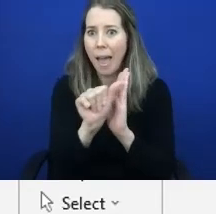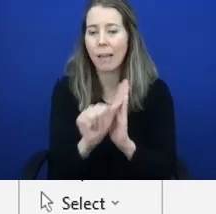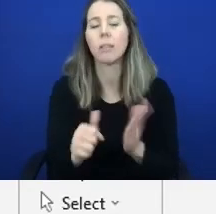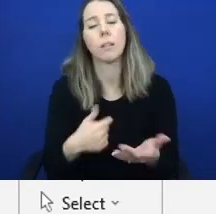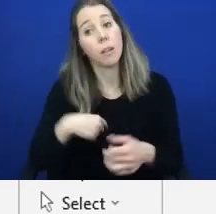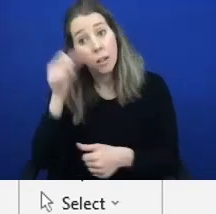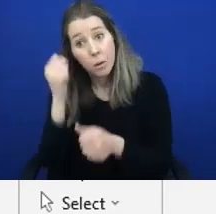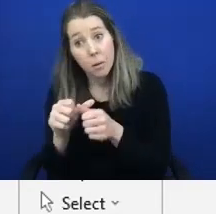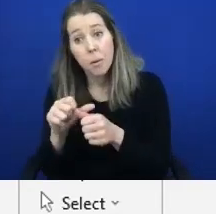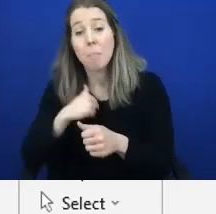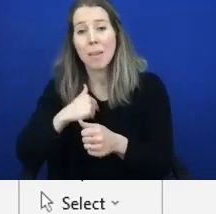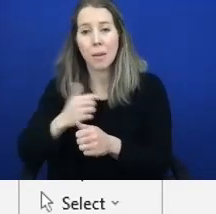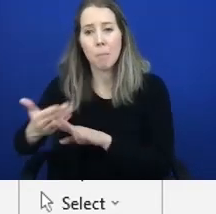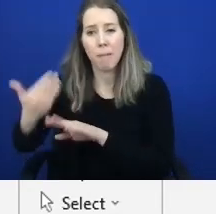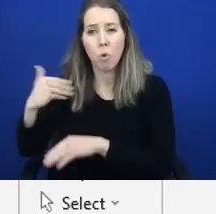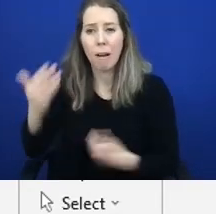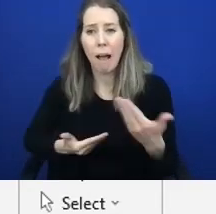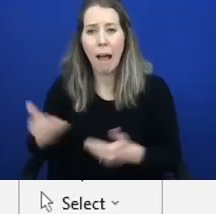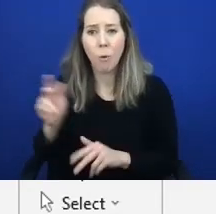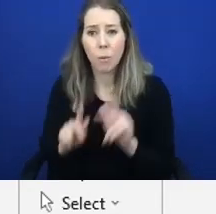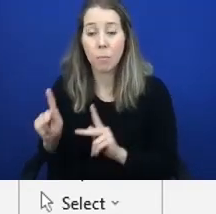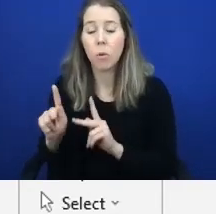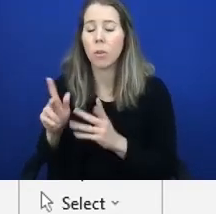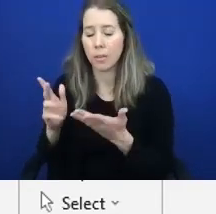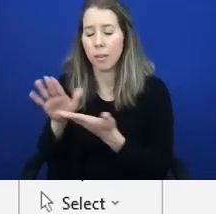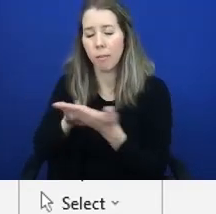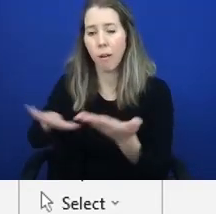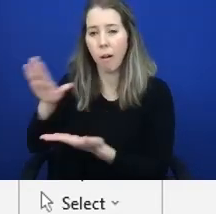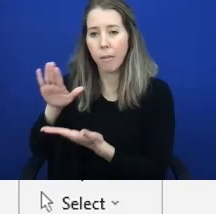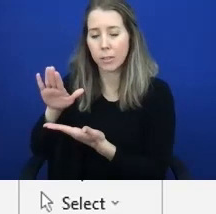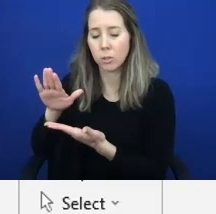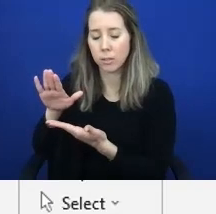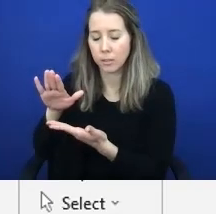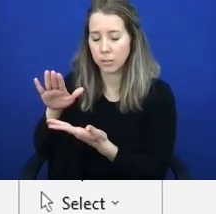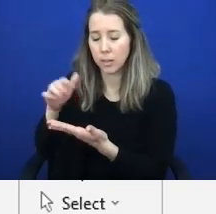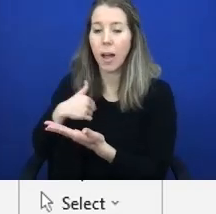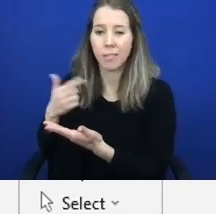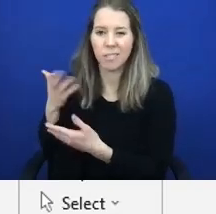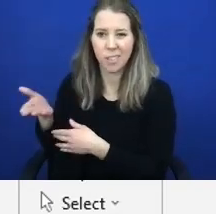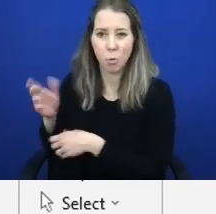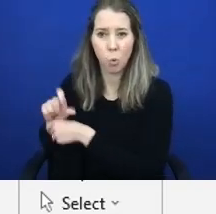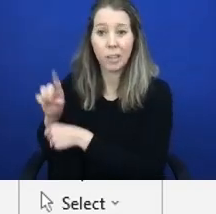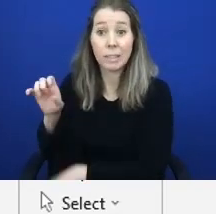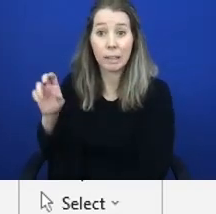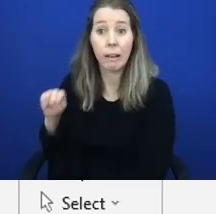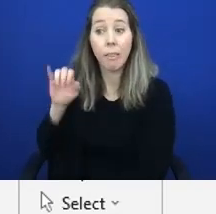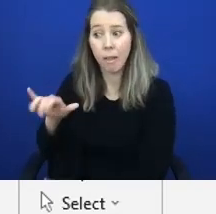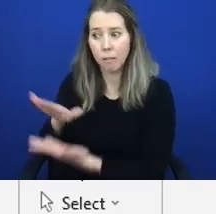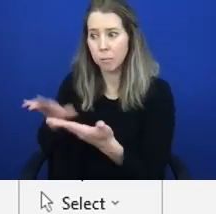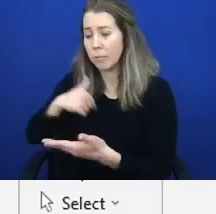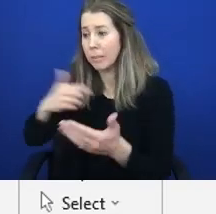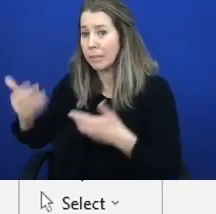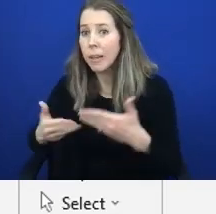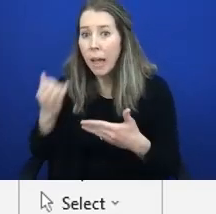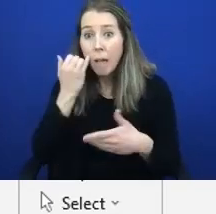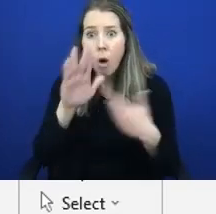I was hiring people at the college where I served as dean, I got a little nervous if they had